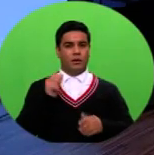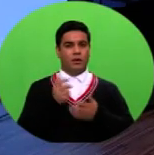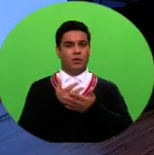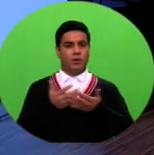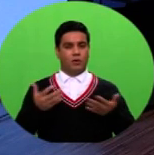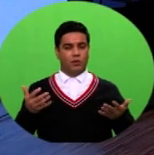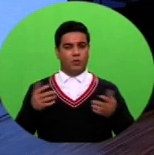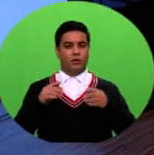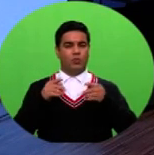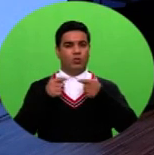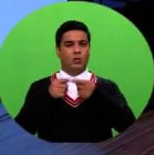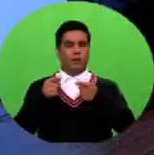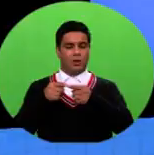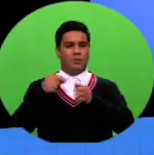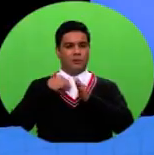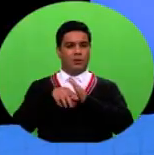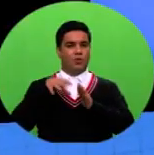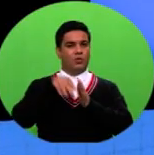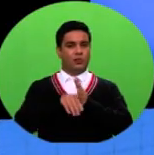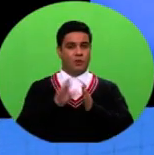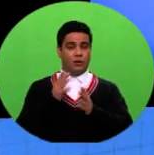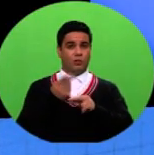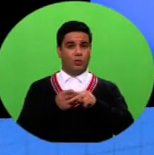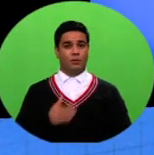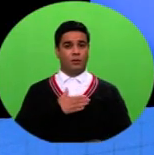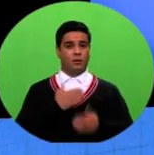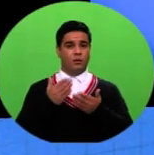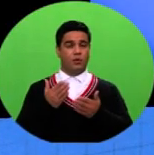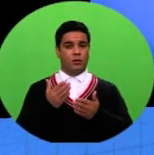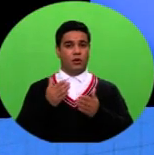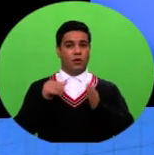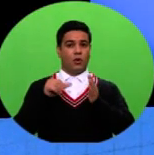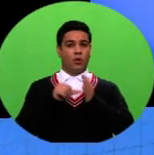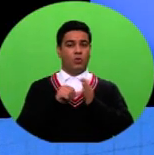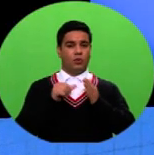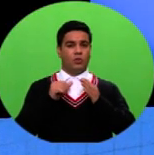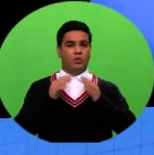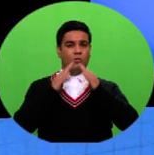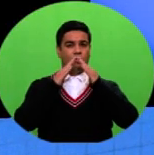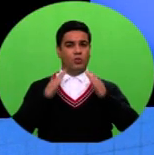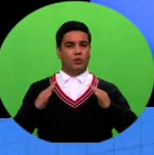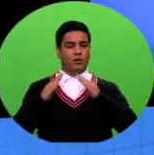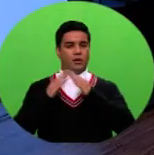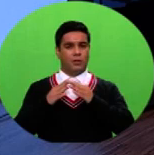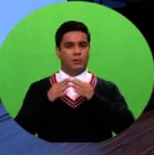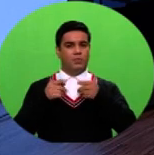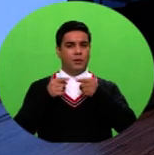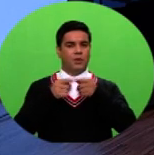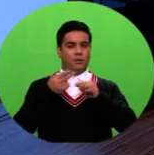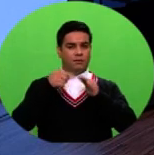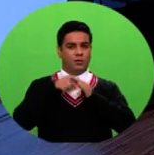hokazo burchaklardan iborat bo'ladi. Biz bunda piramidaning 6 burchakli piramida yoyilmasini ko'ryapmiz.